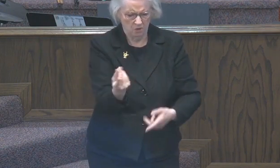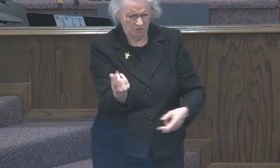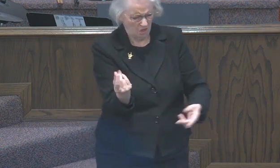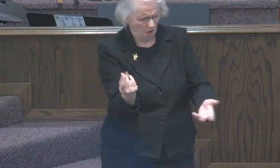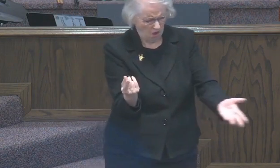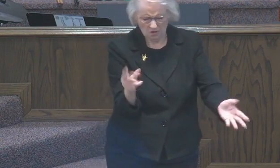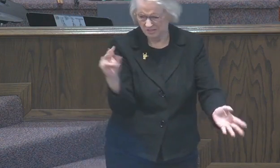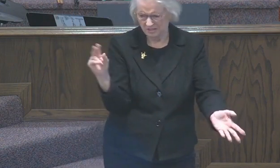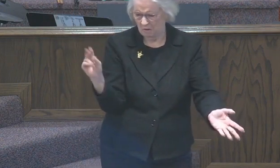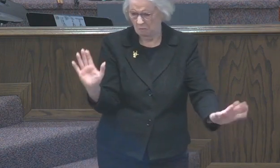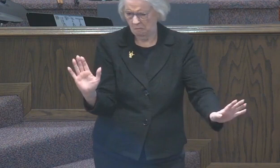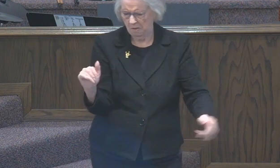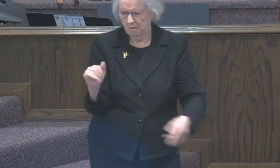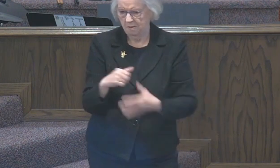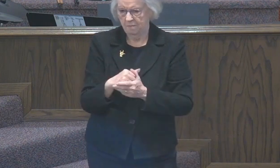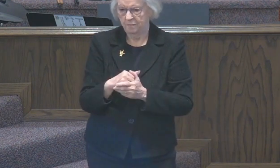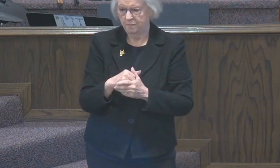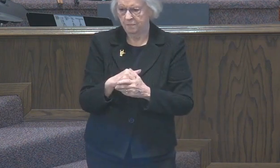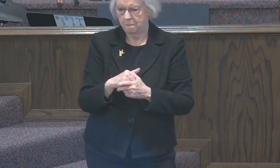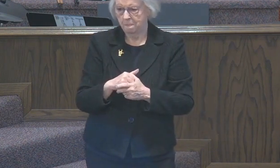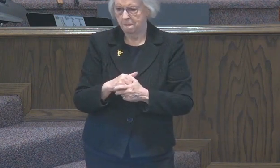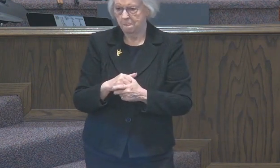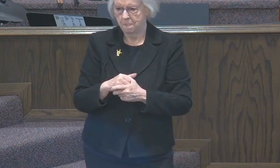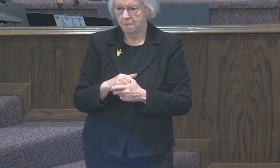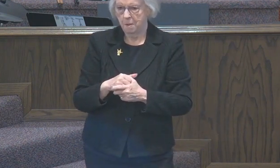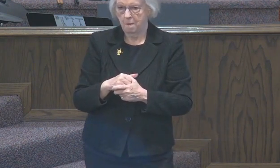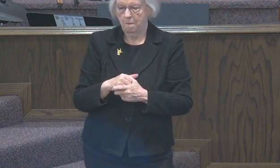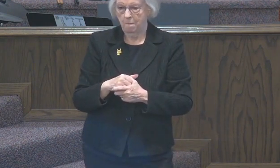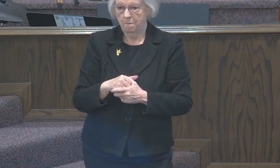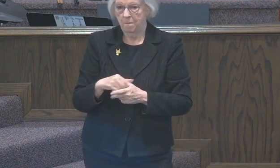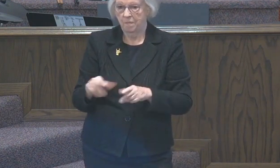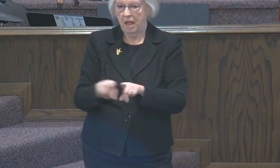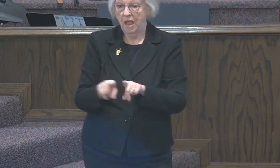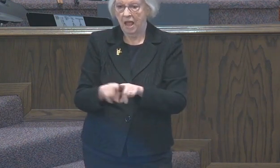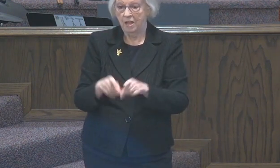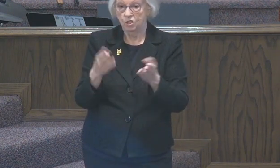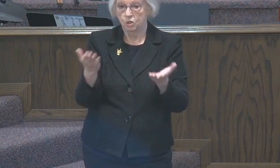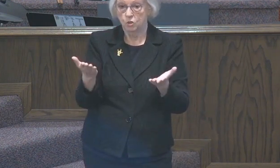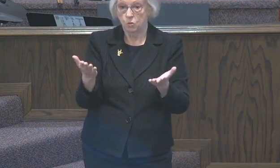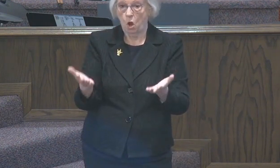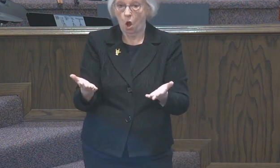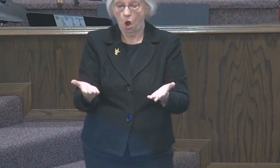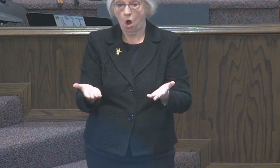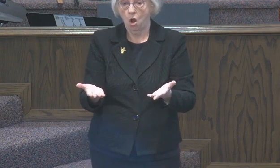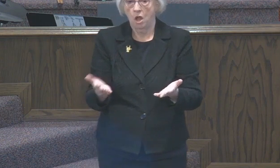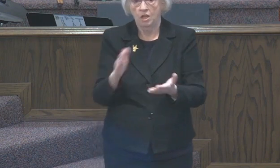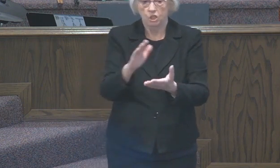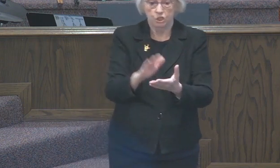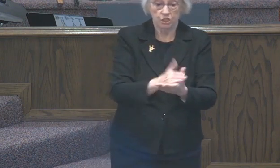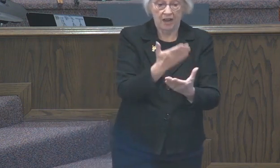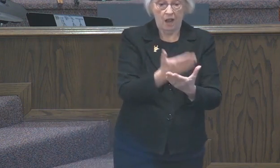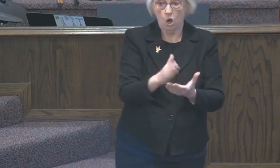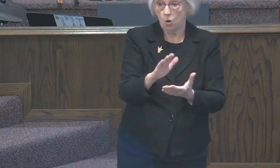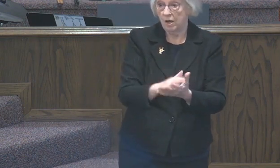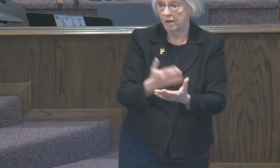just, there comes a point in time when, as you're presenting the gospel, this was our